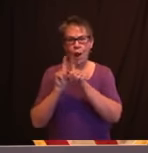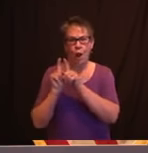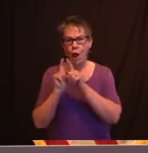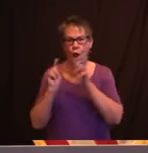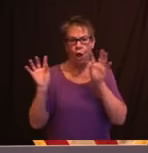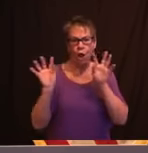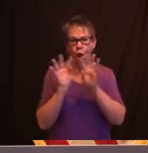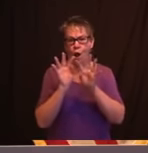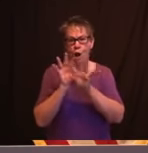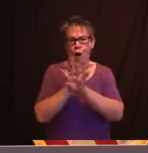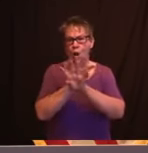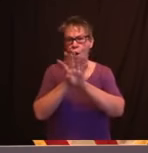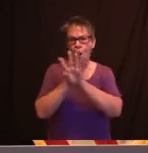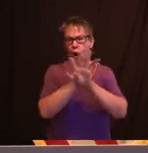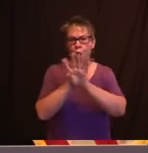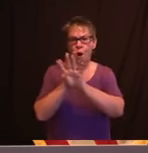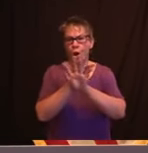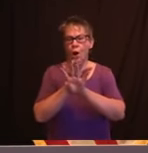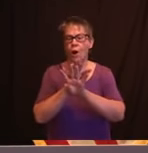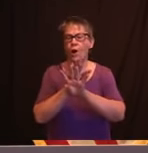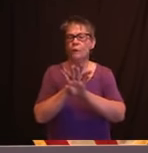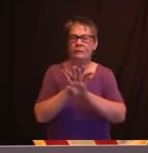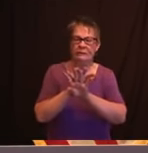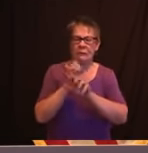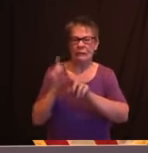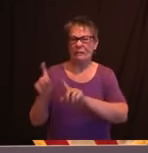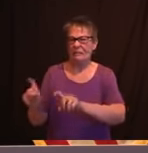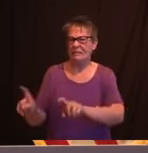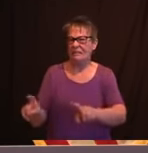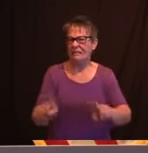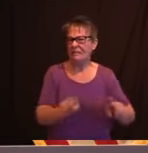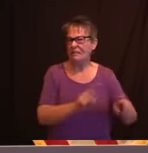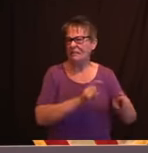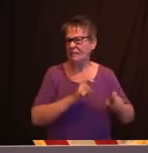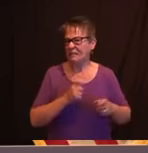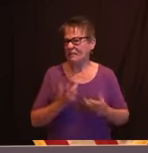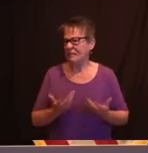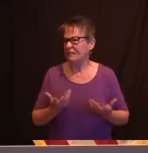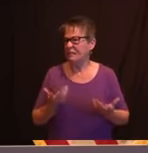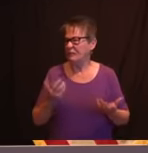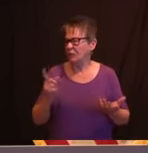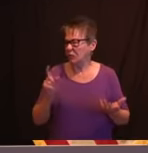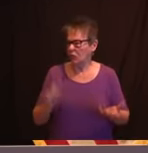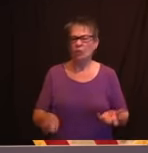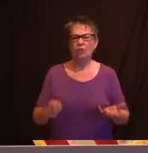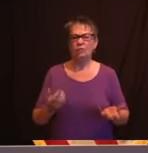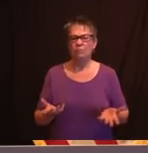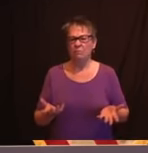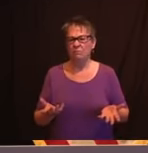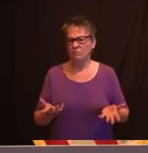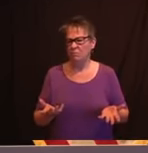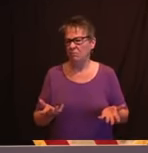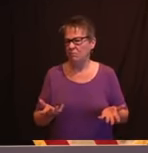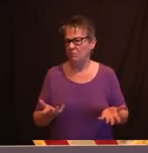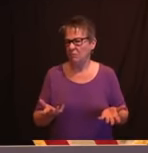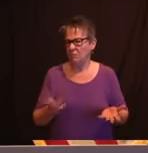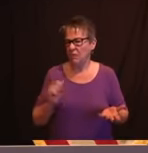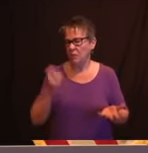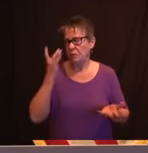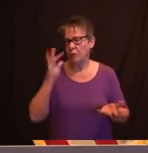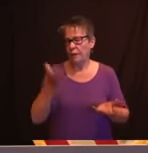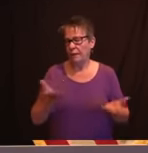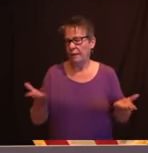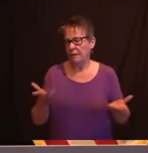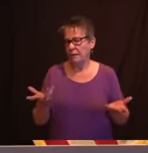it is a wise thing to do. So I would say please continue to do what Millie has been doing more diligently than I have in the